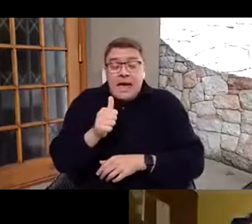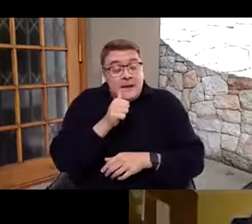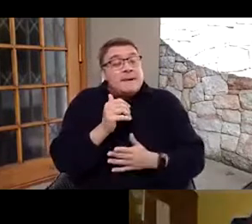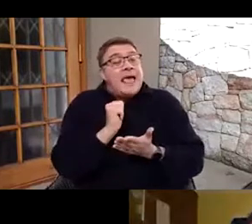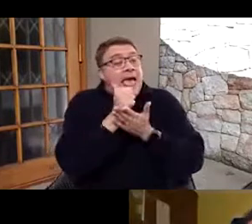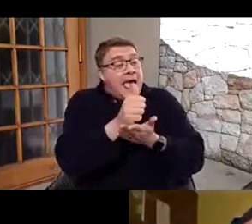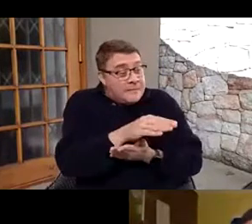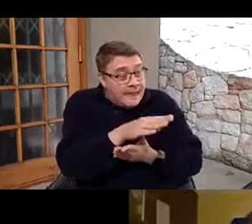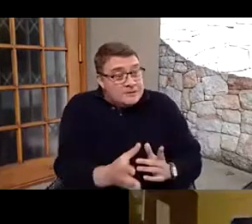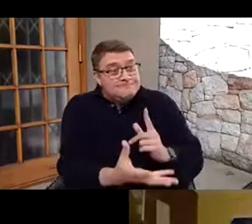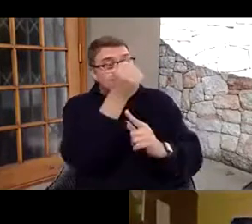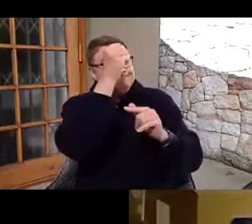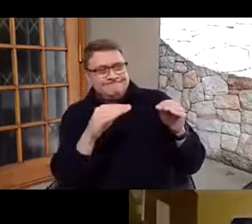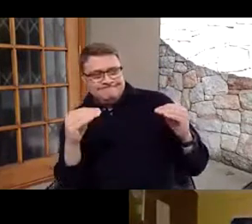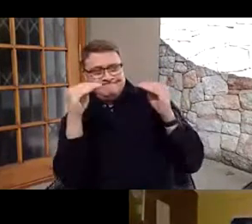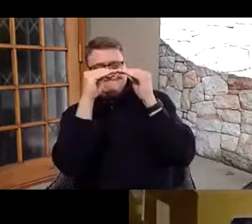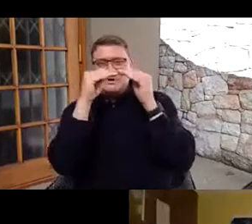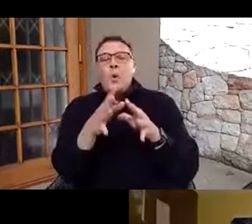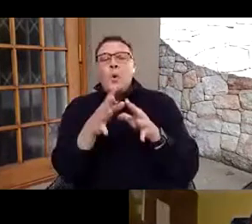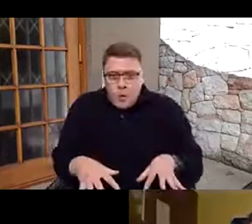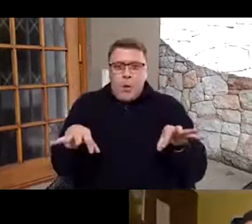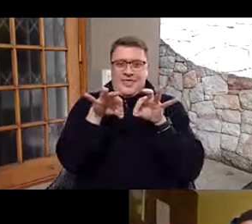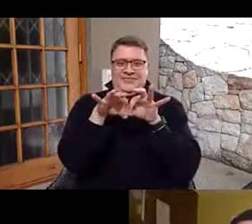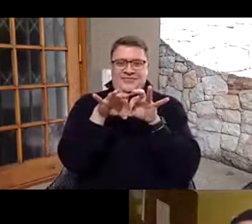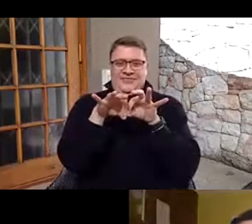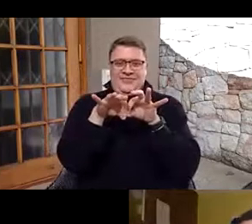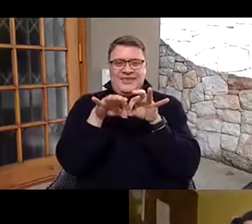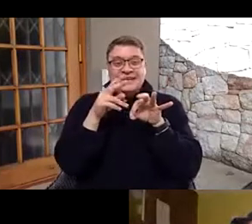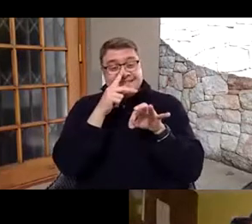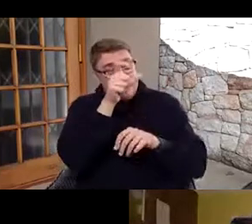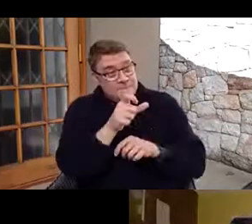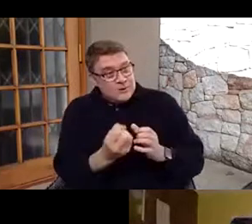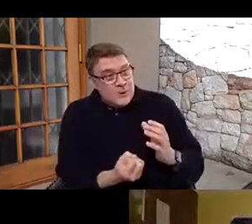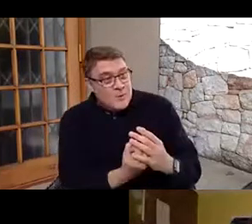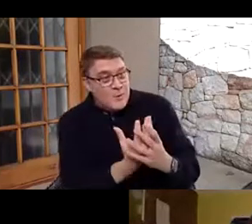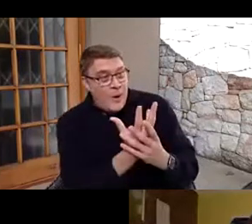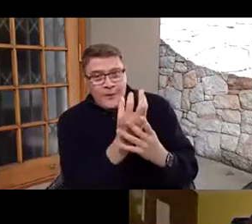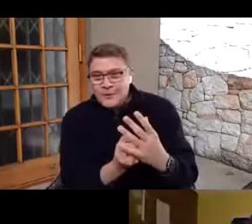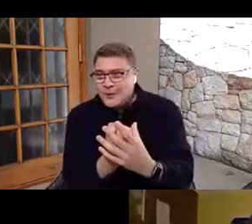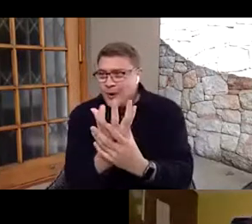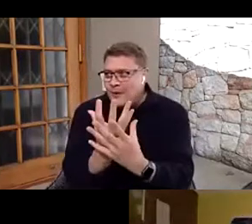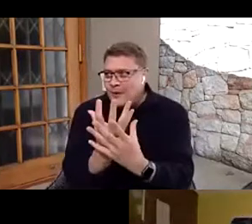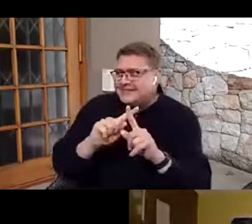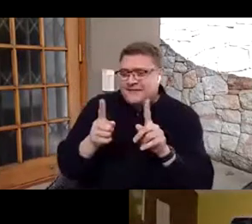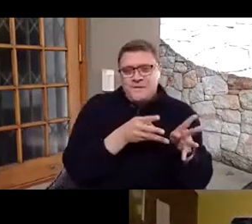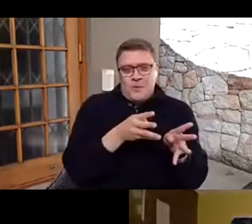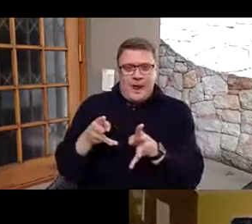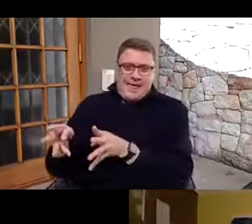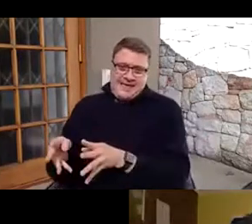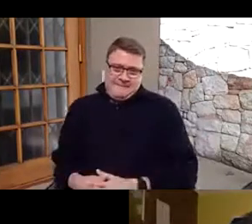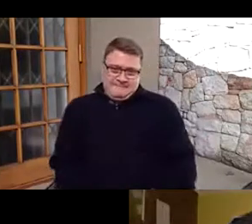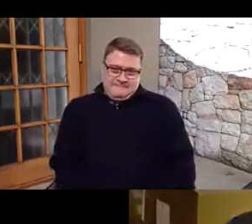end of the day, it's going to be so much worth it to see that person grow and to help them in their different way that they need to.